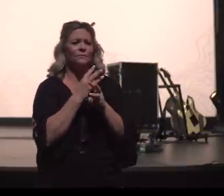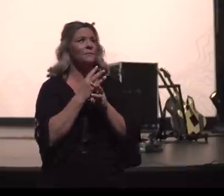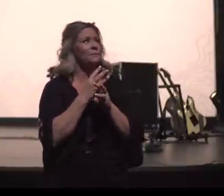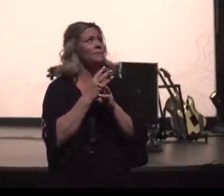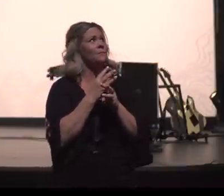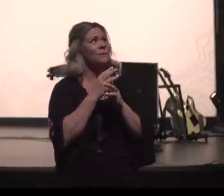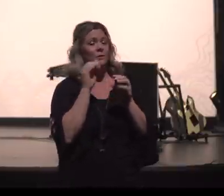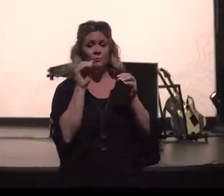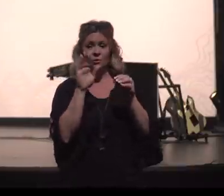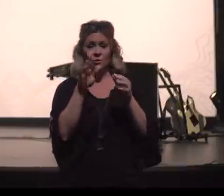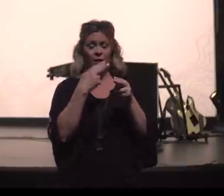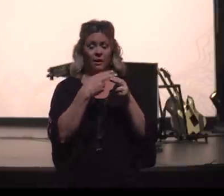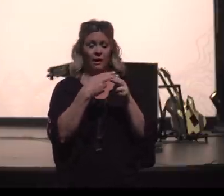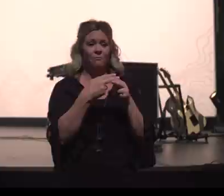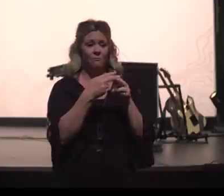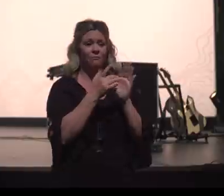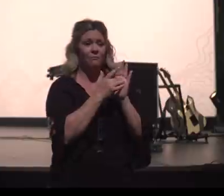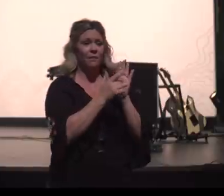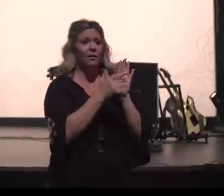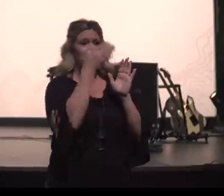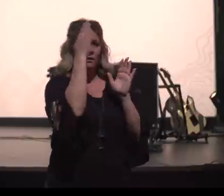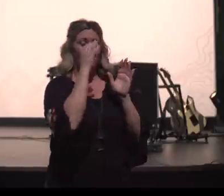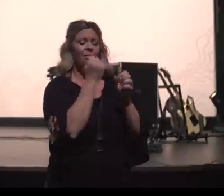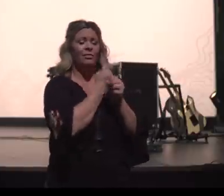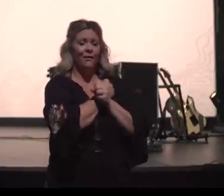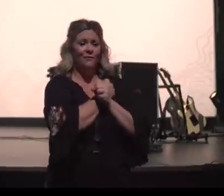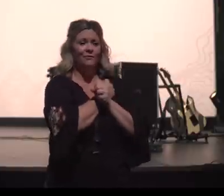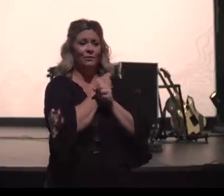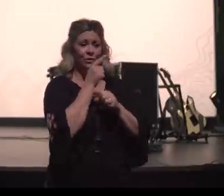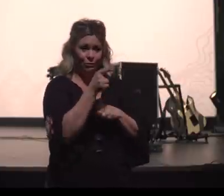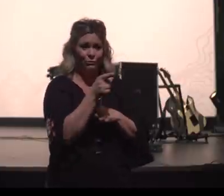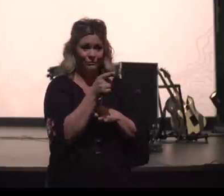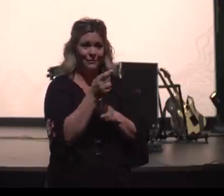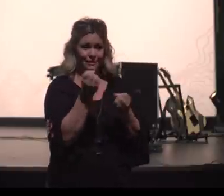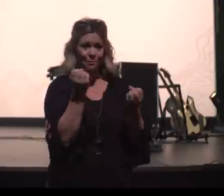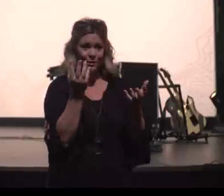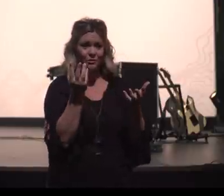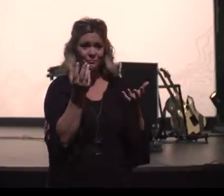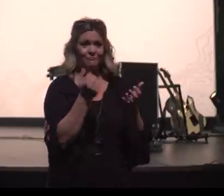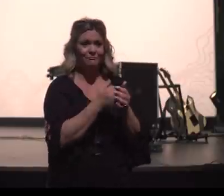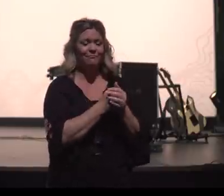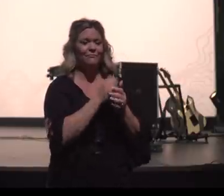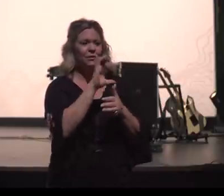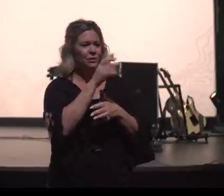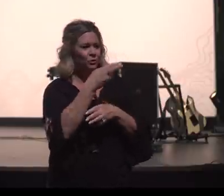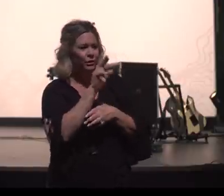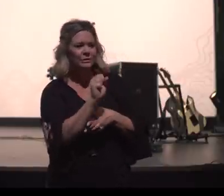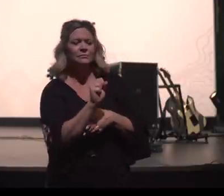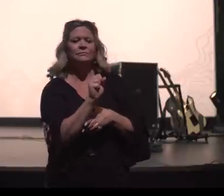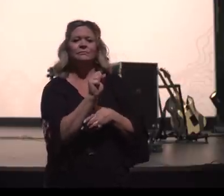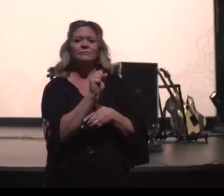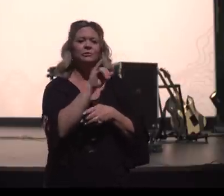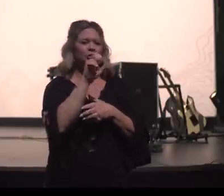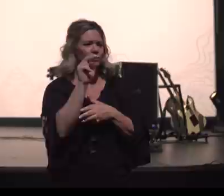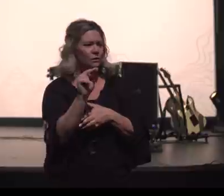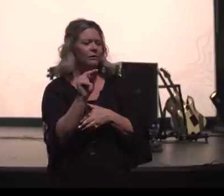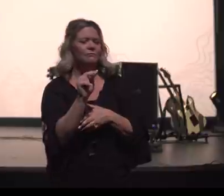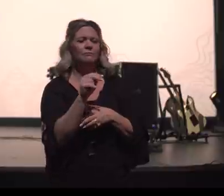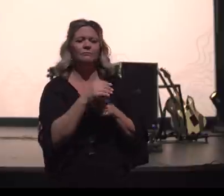need to put your name right there. This is how much God loved you, Chris,